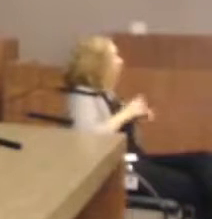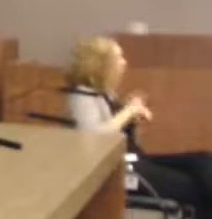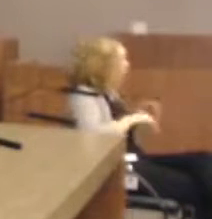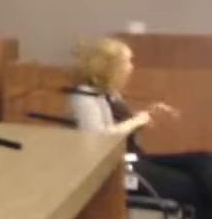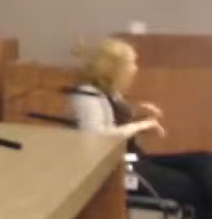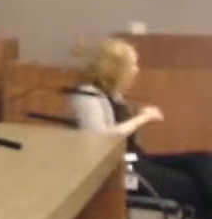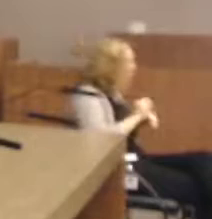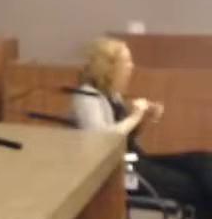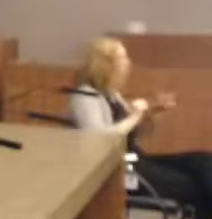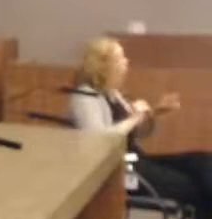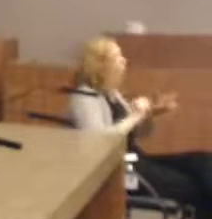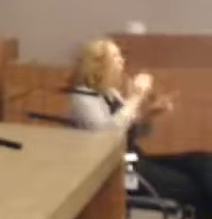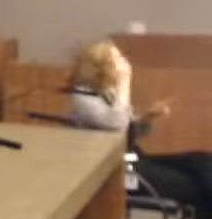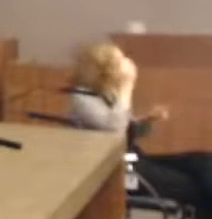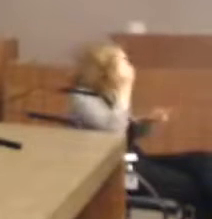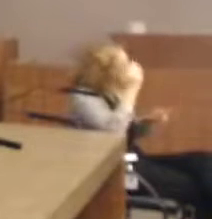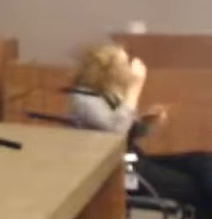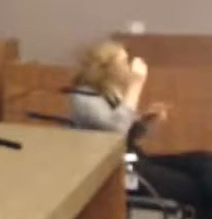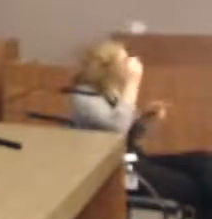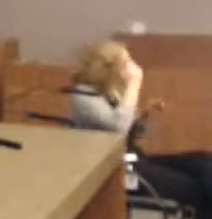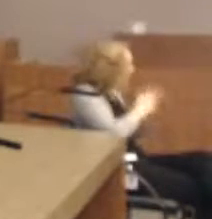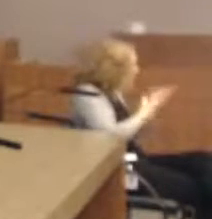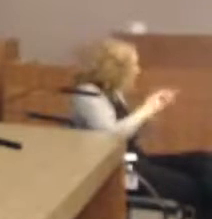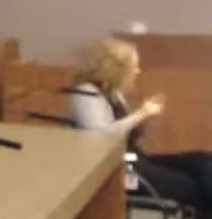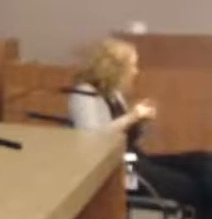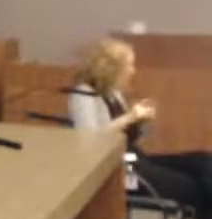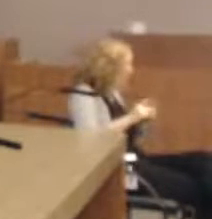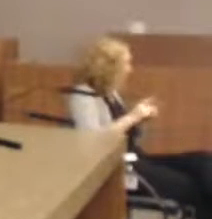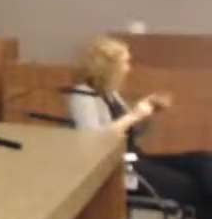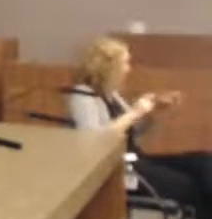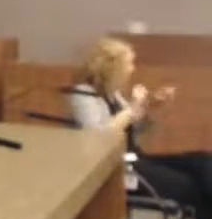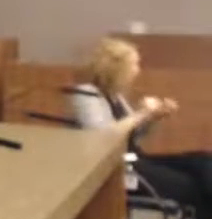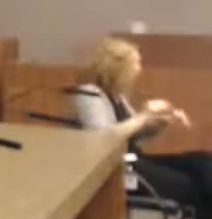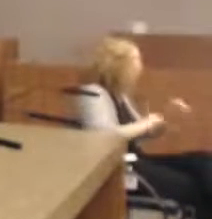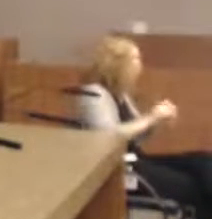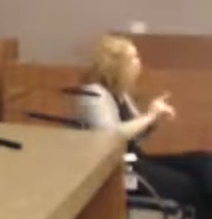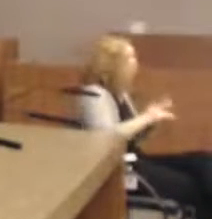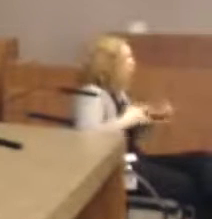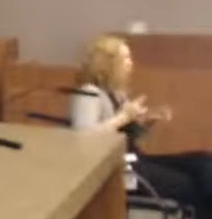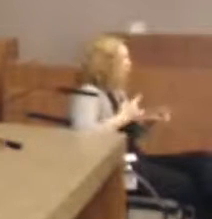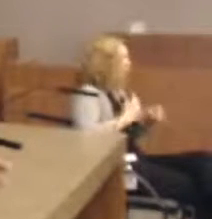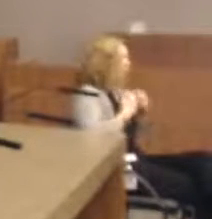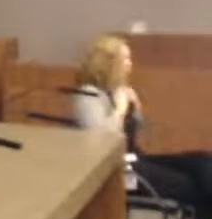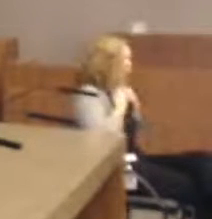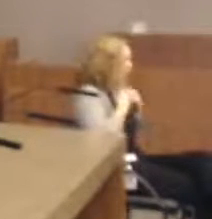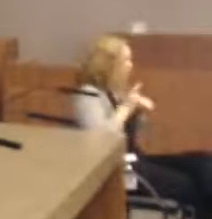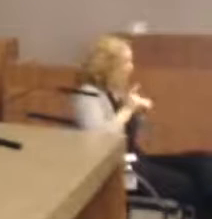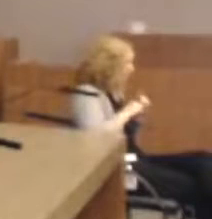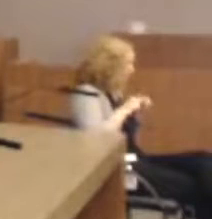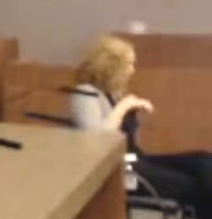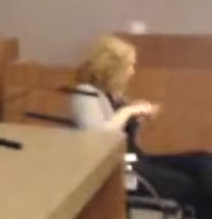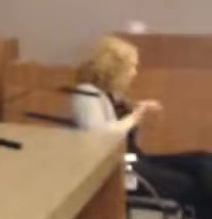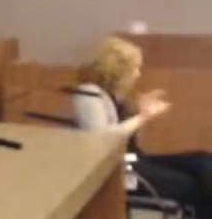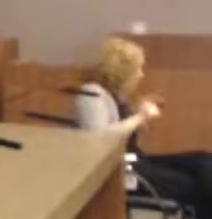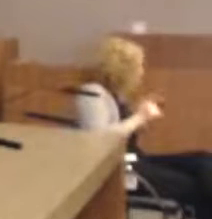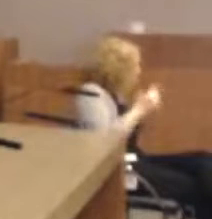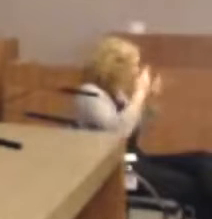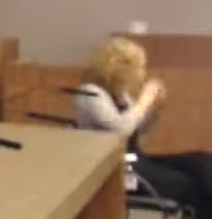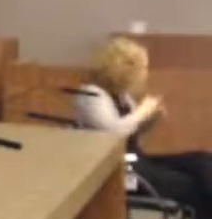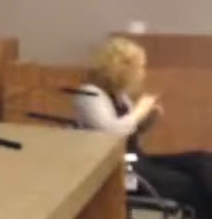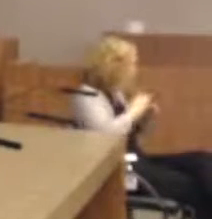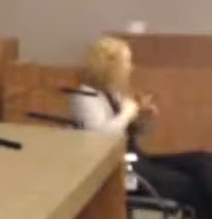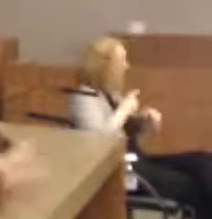you're conscious, you know what's going on, you really could move, but you feel like you can't. I can't go in that room because it's dark. I